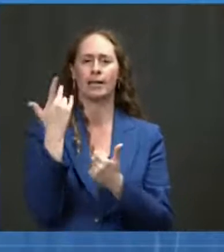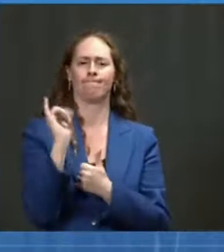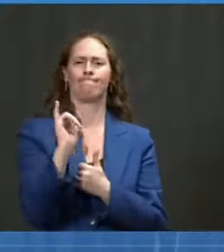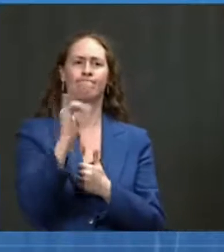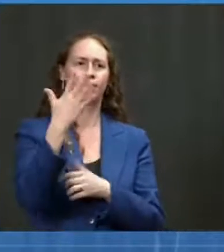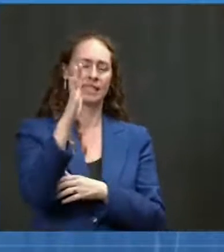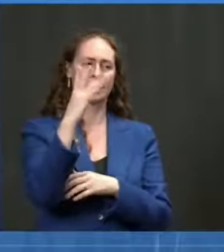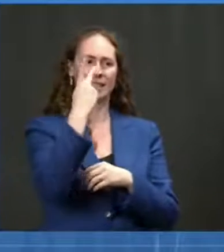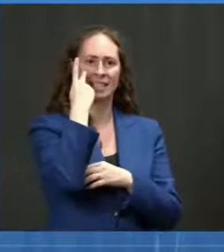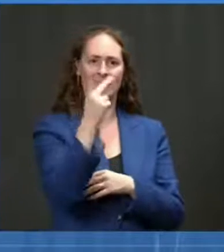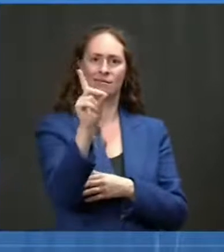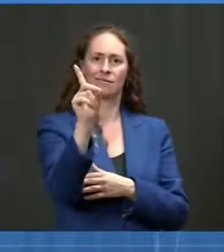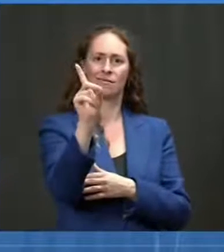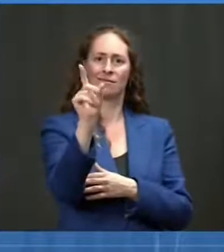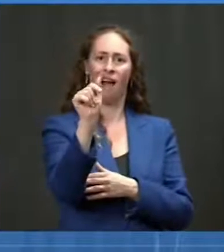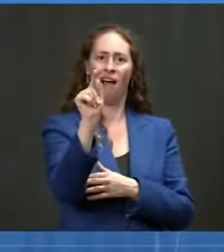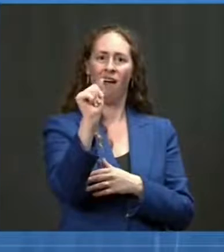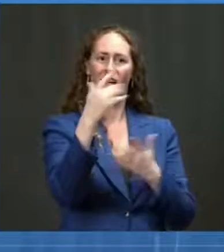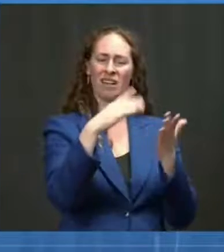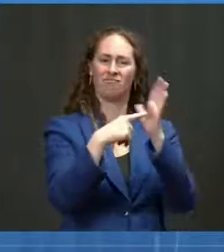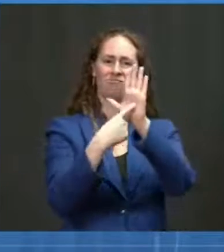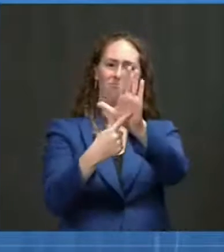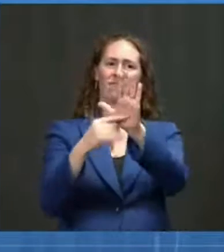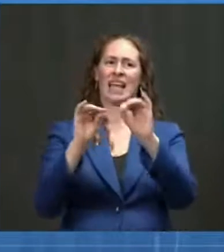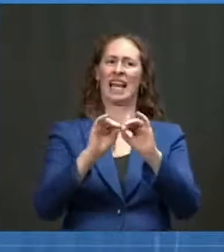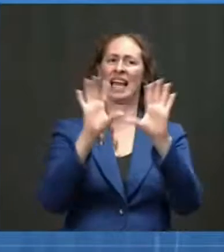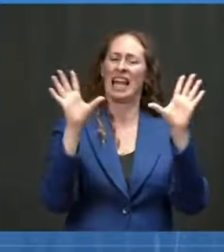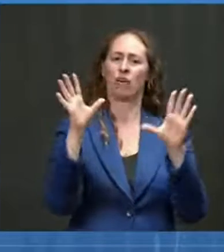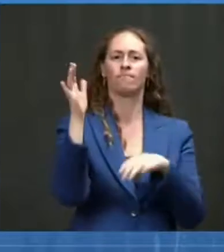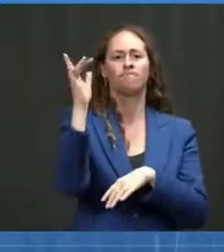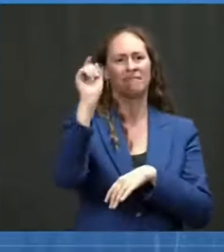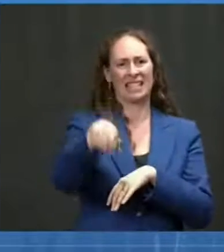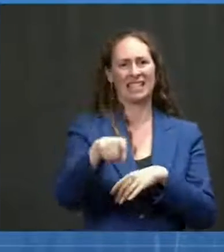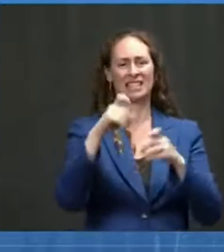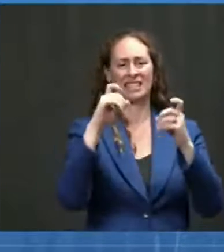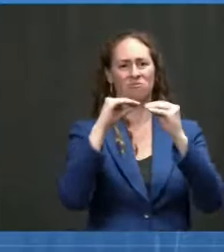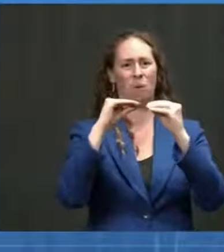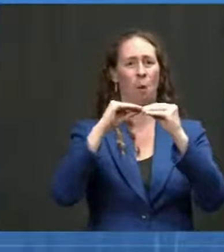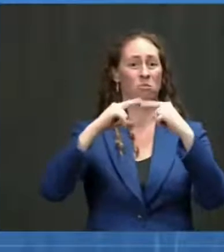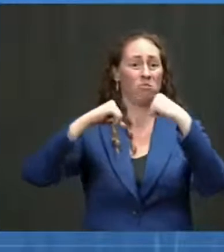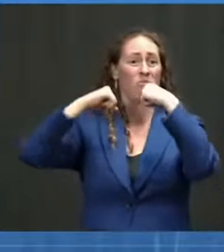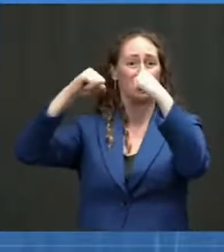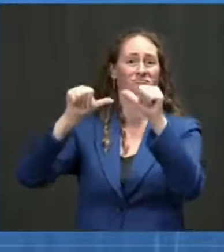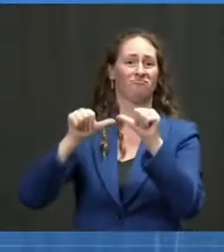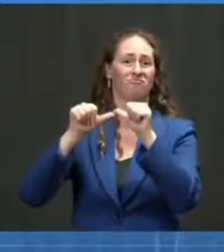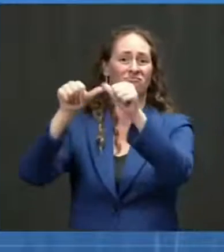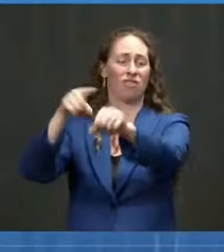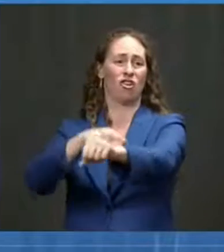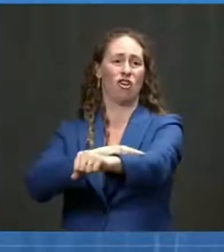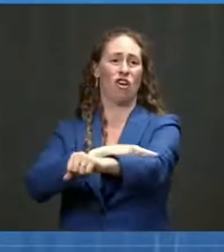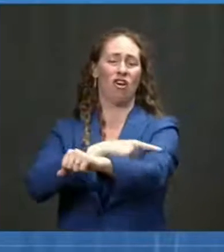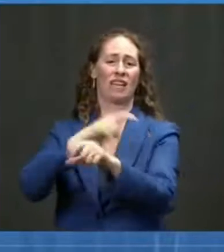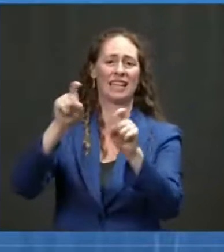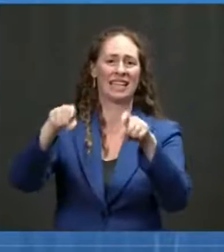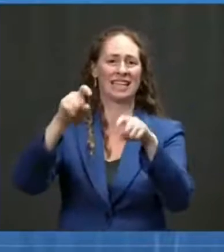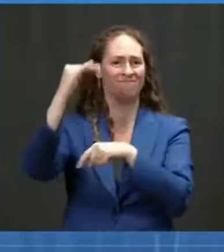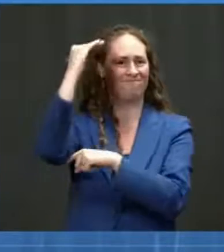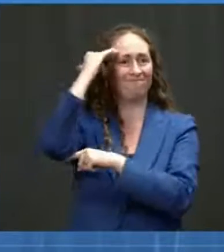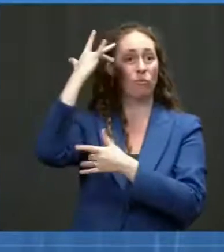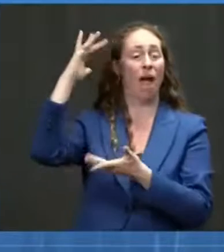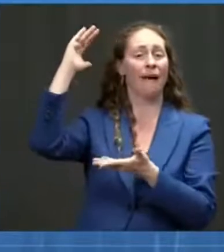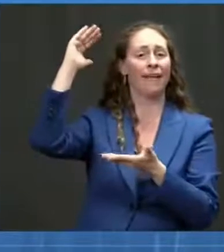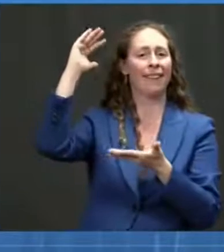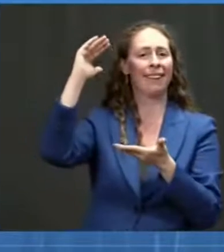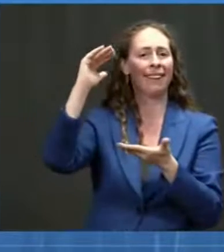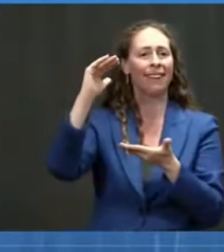essentially indications that protection is starting to diminish in terms of mild, moderate disease, when we recognize that if this